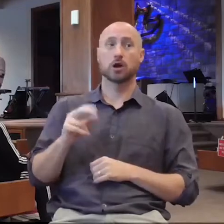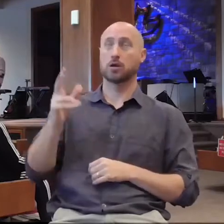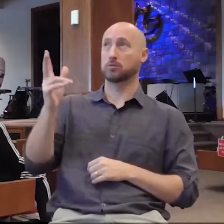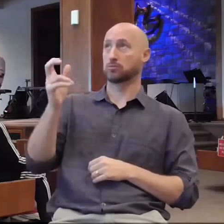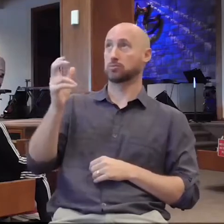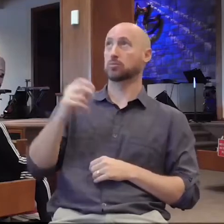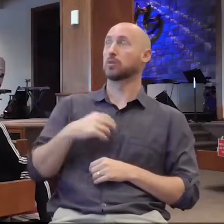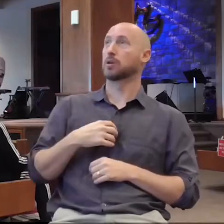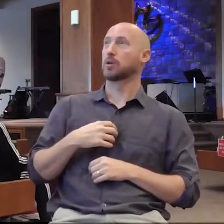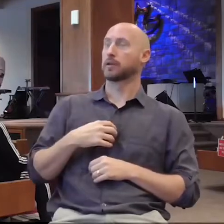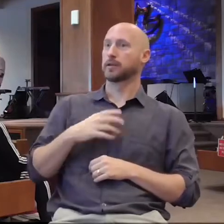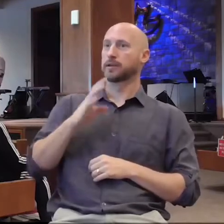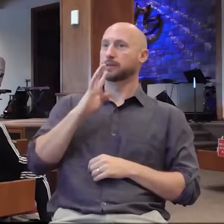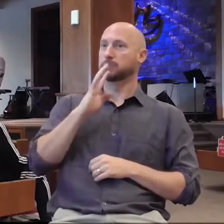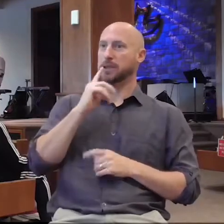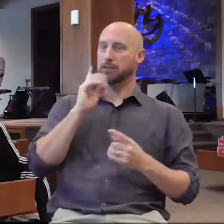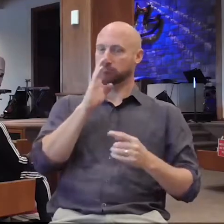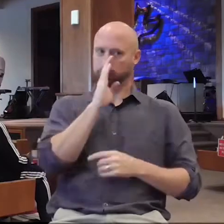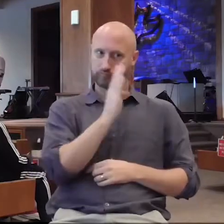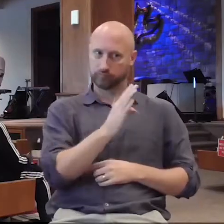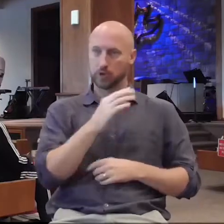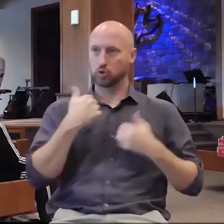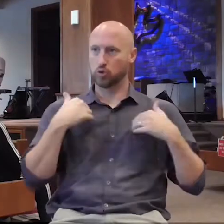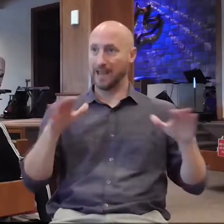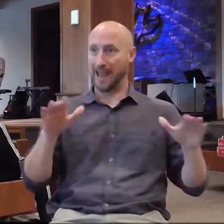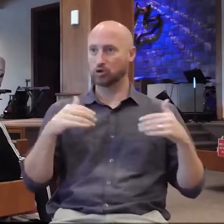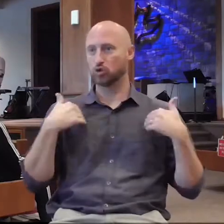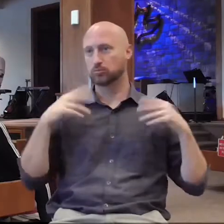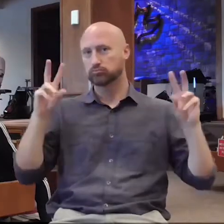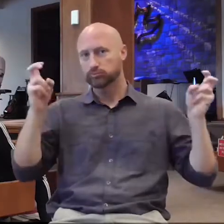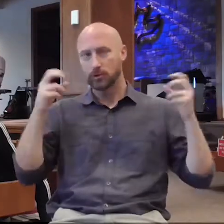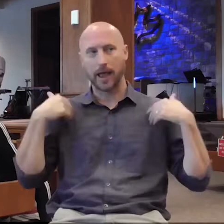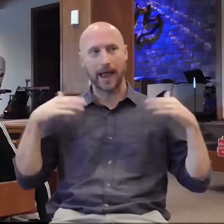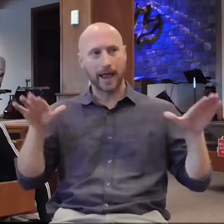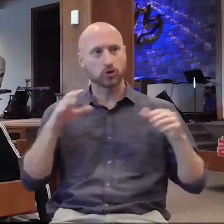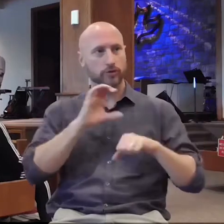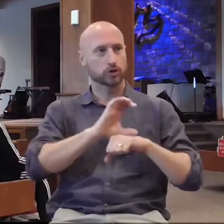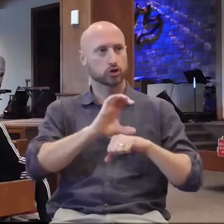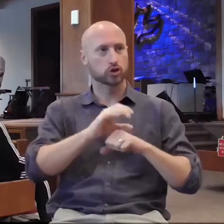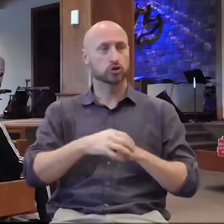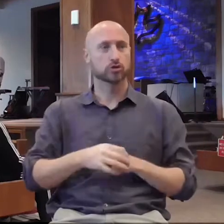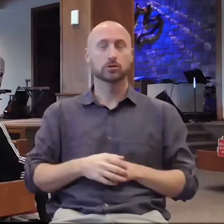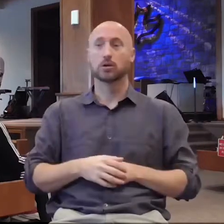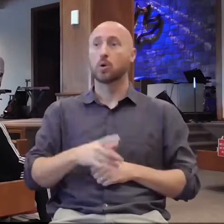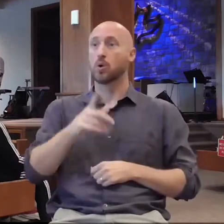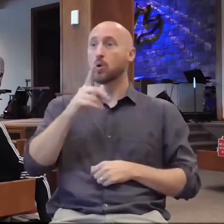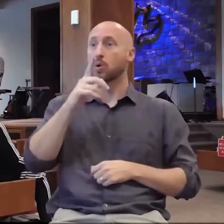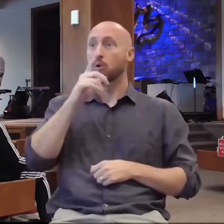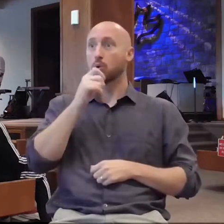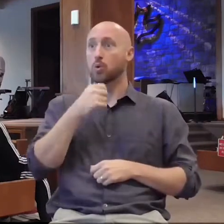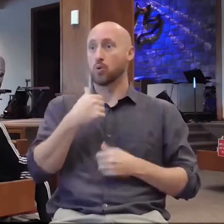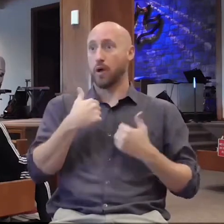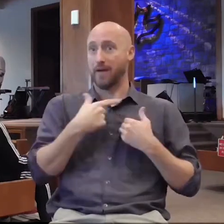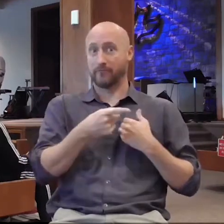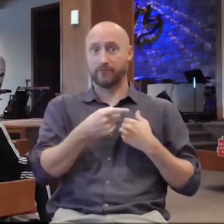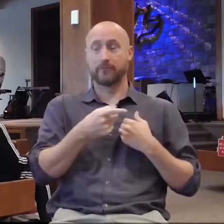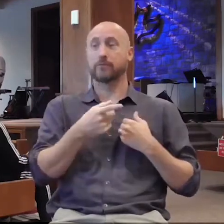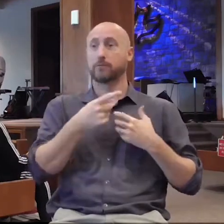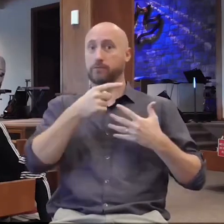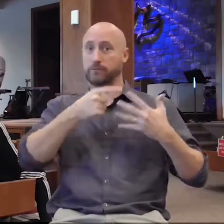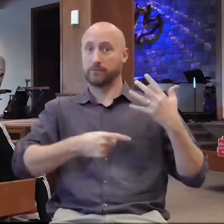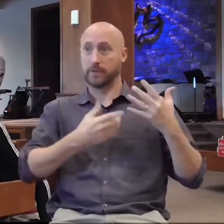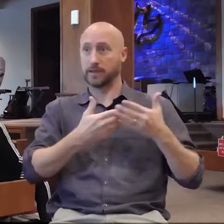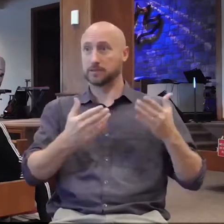church, and he says, these things saith he that holdeth, and the word is holdeth tightly, it kind of evolves,